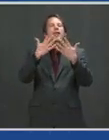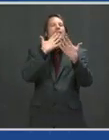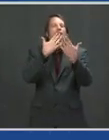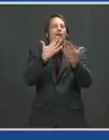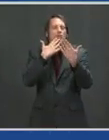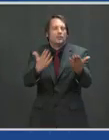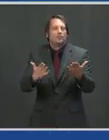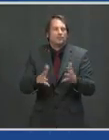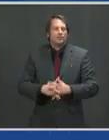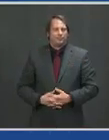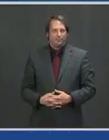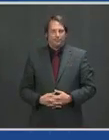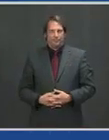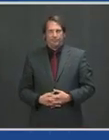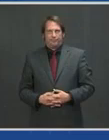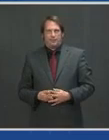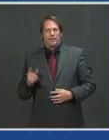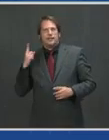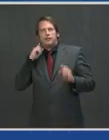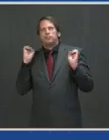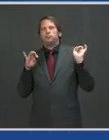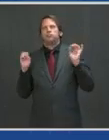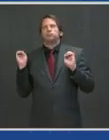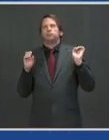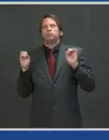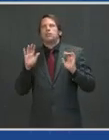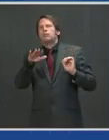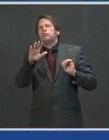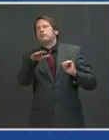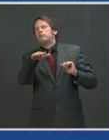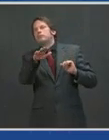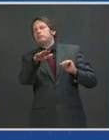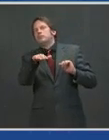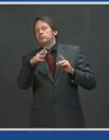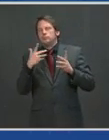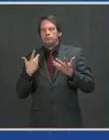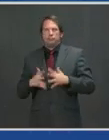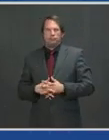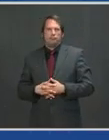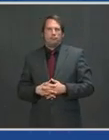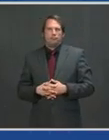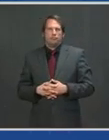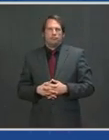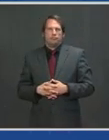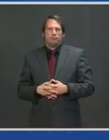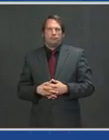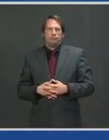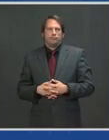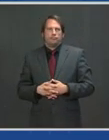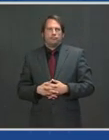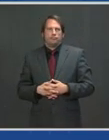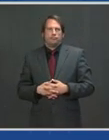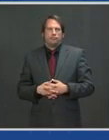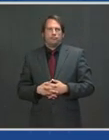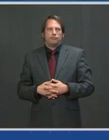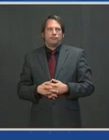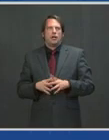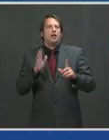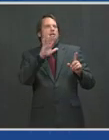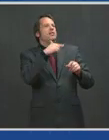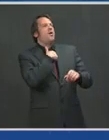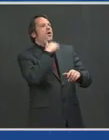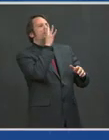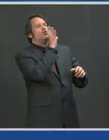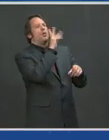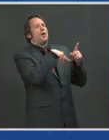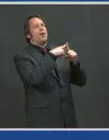are you going to do on guns, Mr. President? I'll be talking to you about that, I think, the day after tomorrow. Ghost guns?